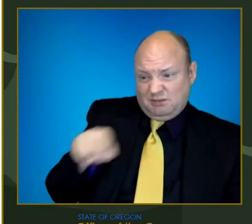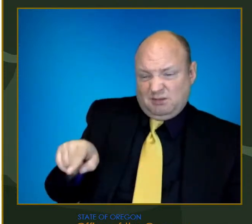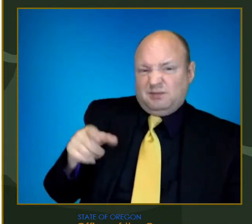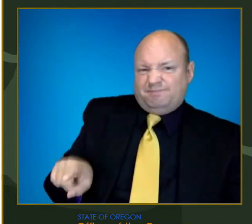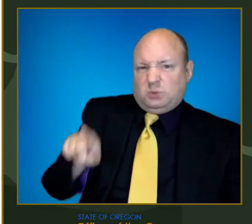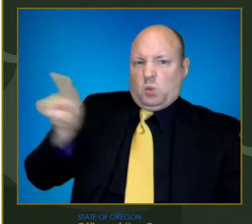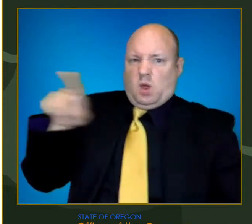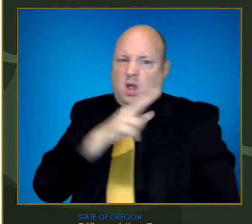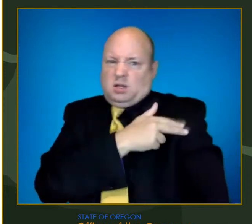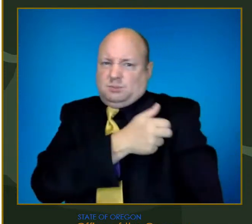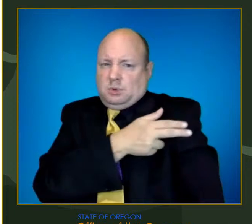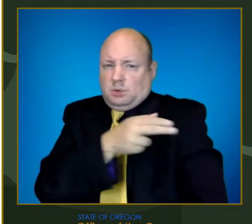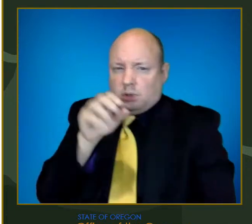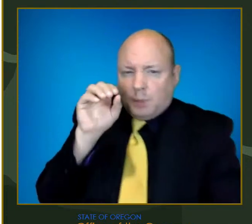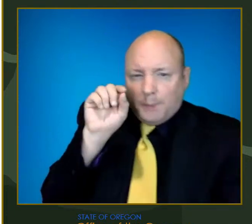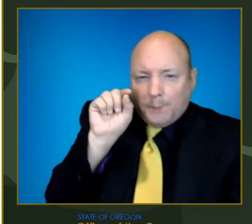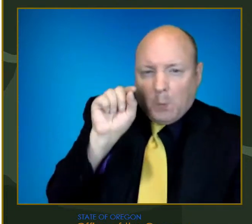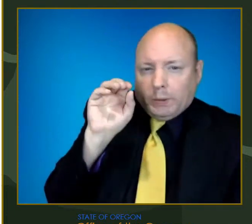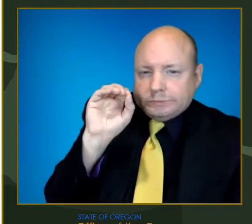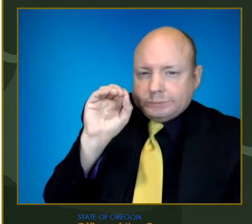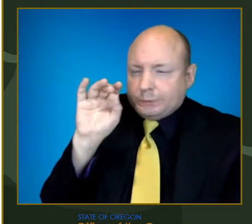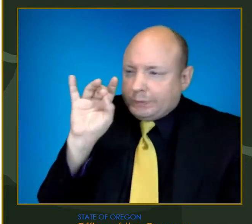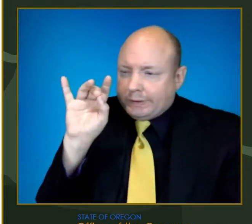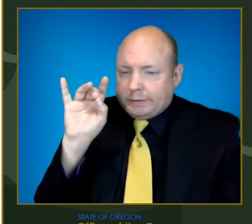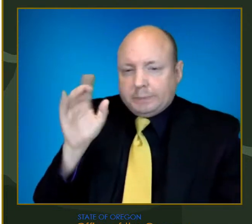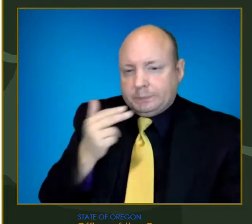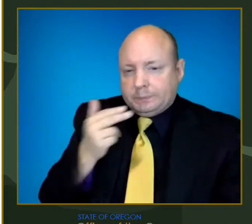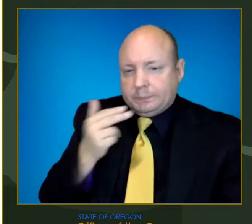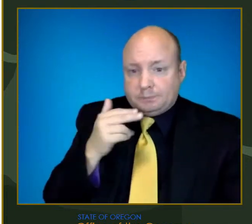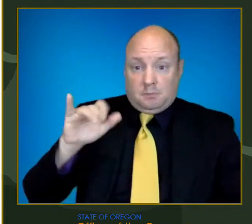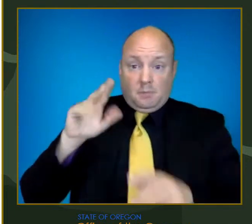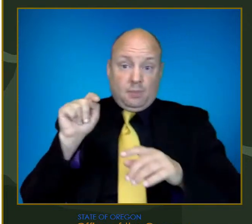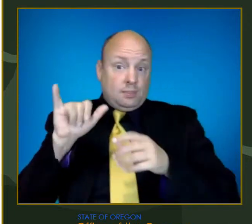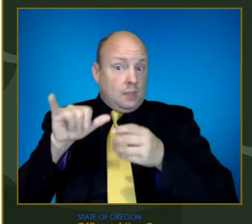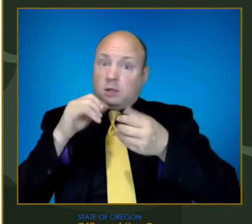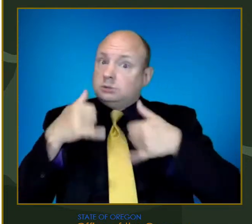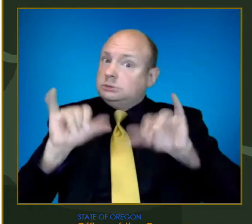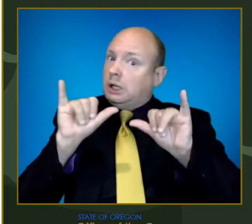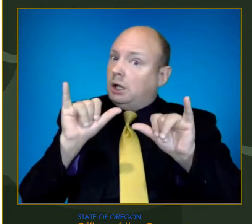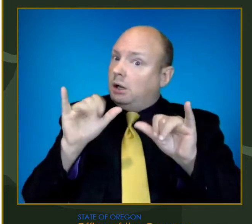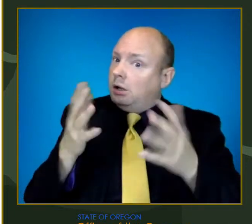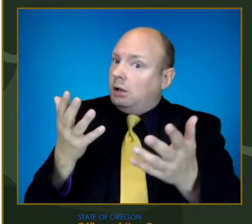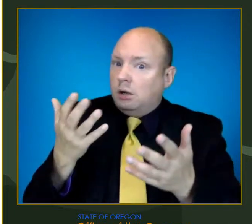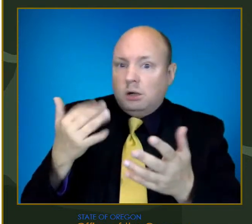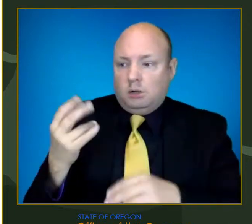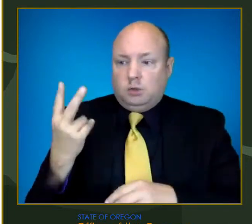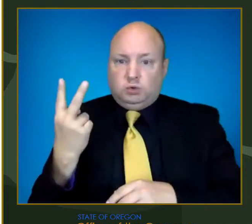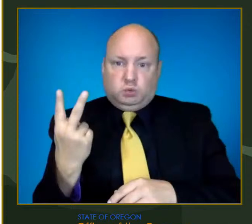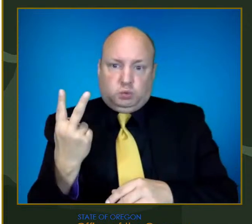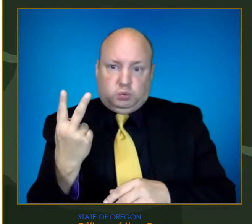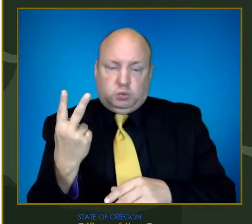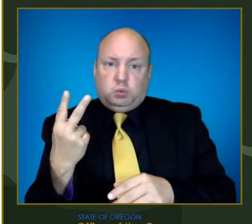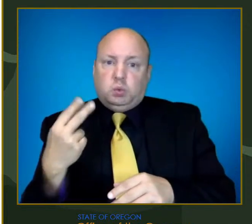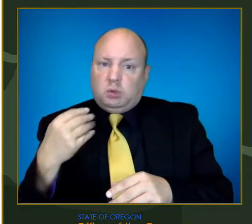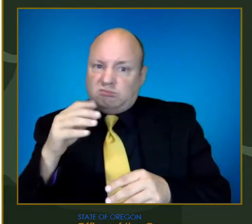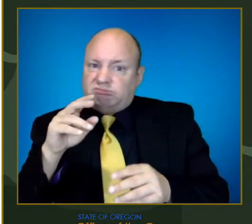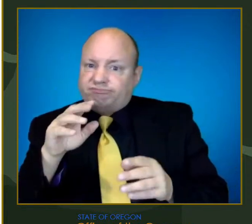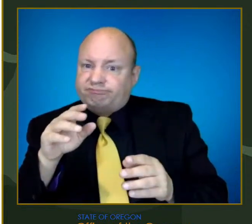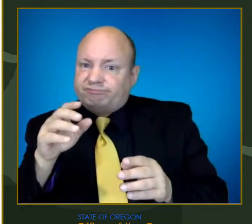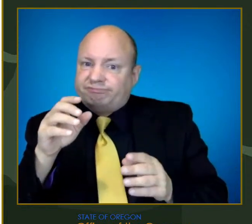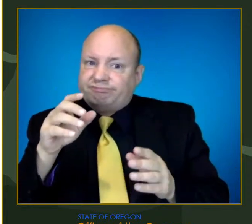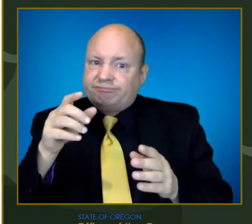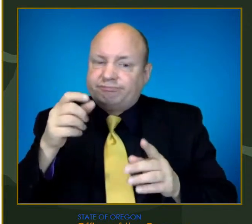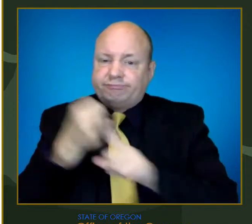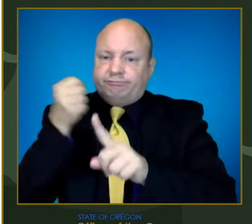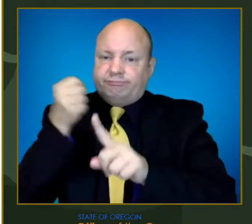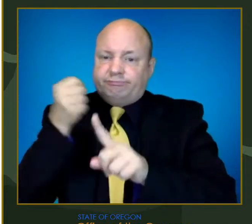with COVID-19 among people under 18 years. By wearing our masks and having our children wear theirs, we can ensure